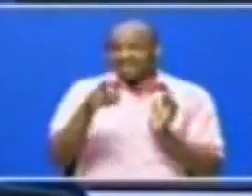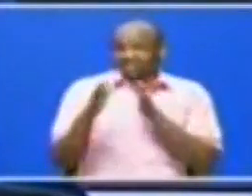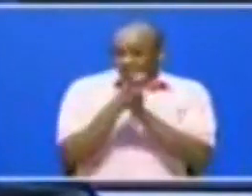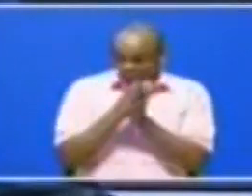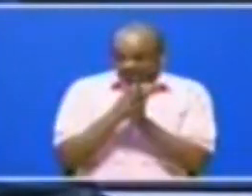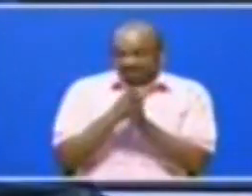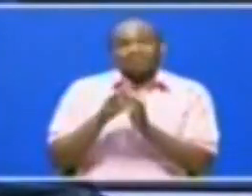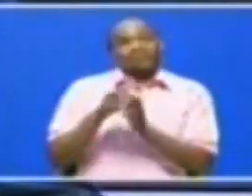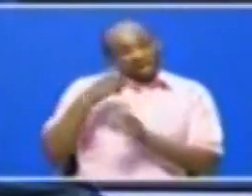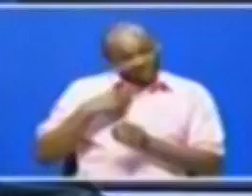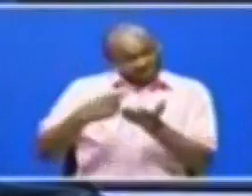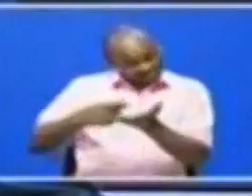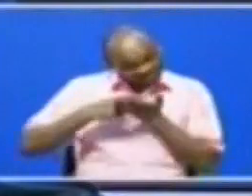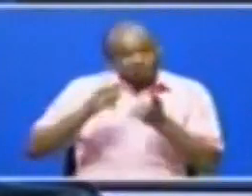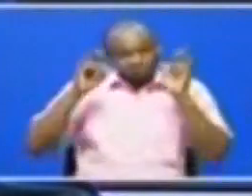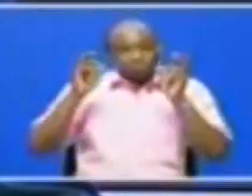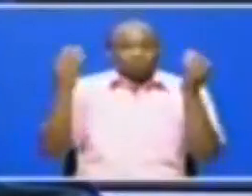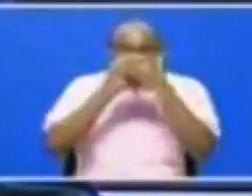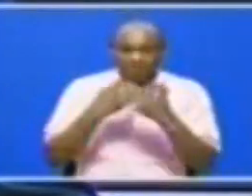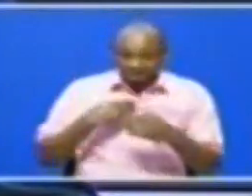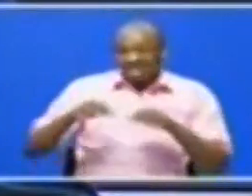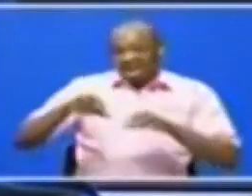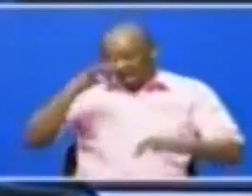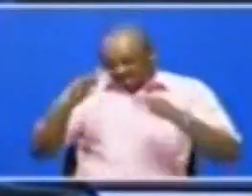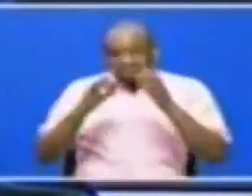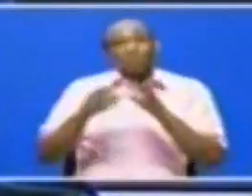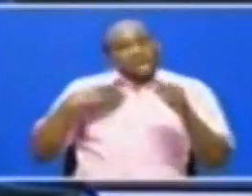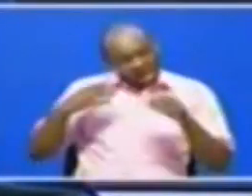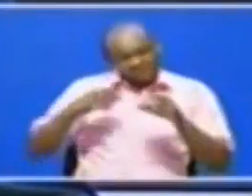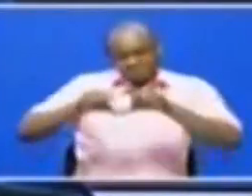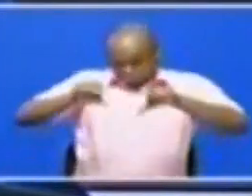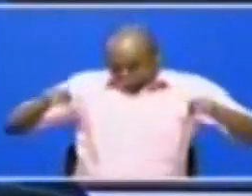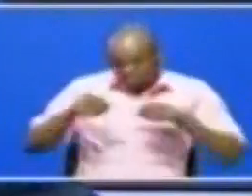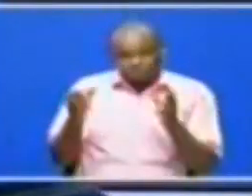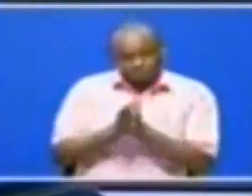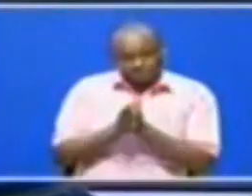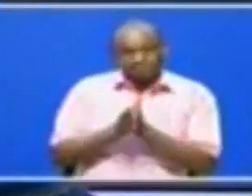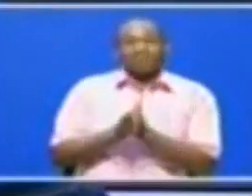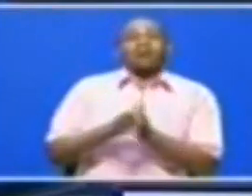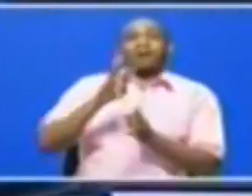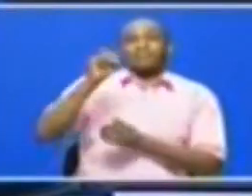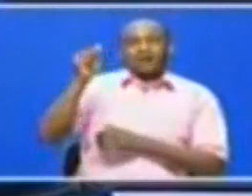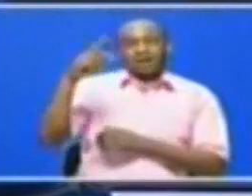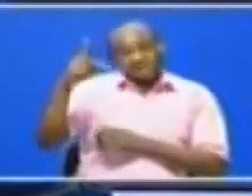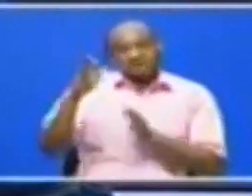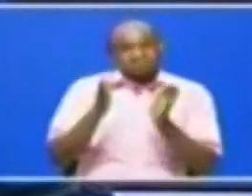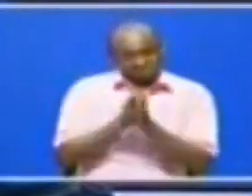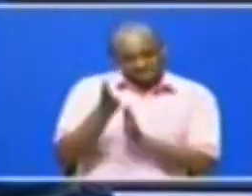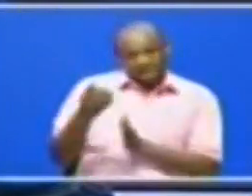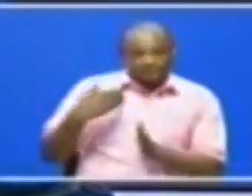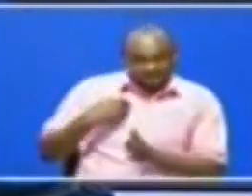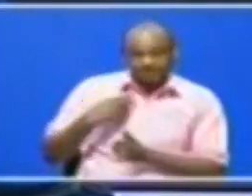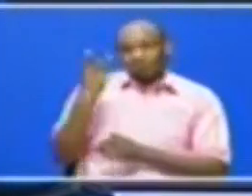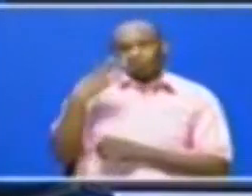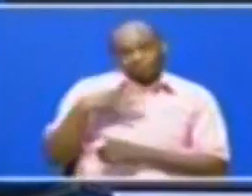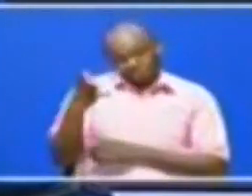the basis of our discussion tonight. We have our analyst, our panel ready in studio with us. That is Mark Bichachi, as well as lawyer Nelson Harvey.